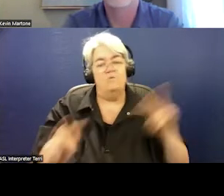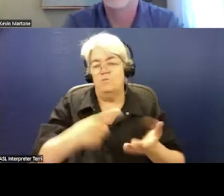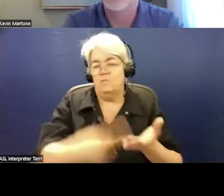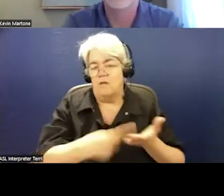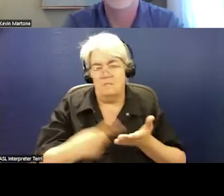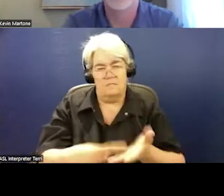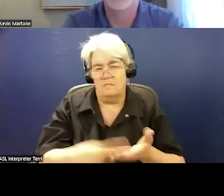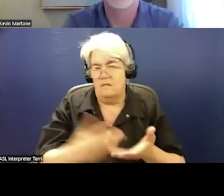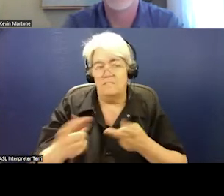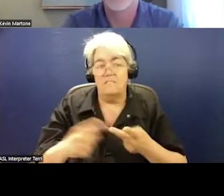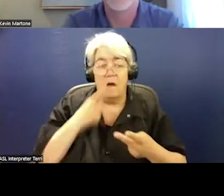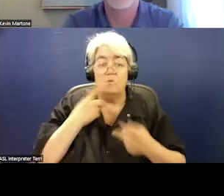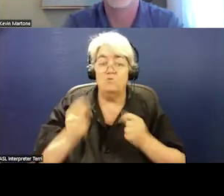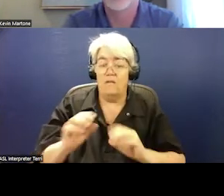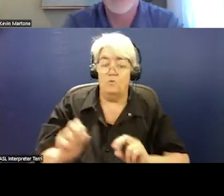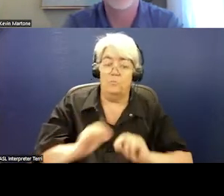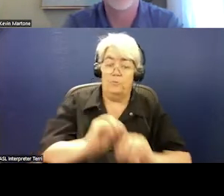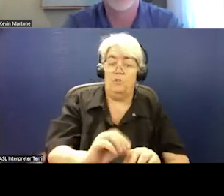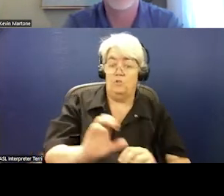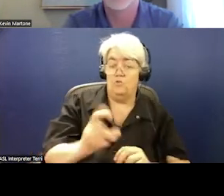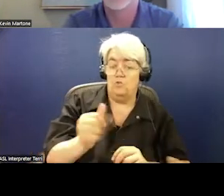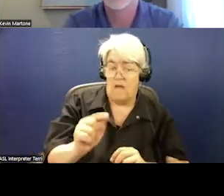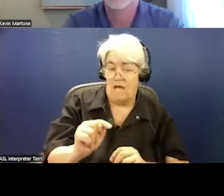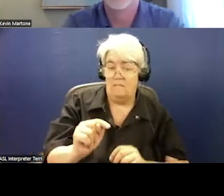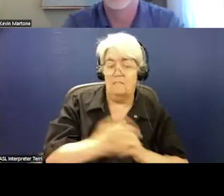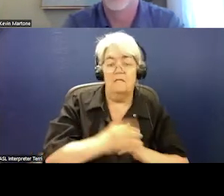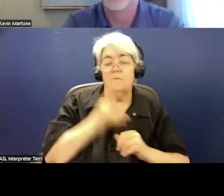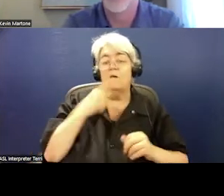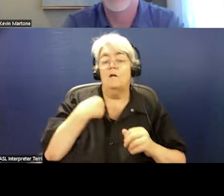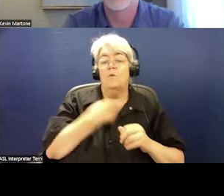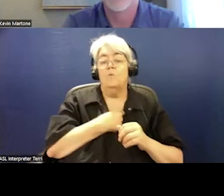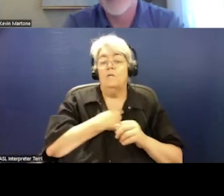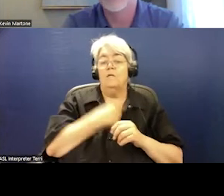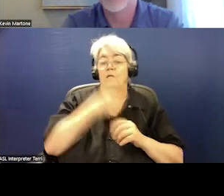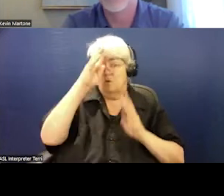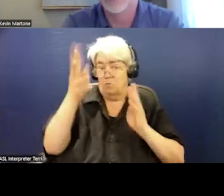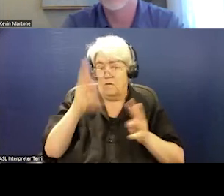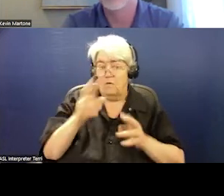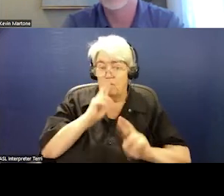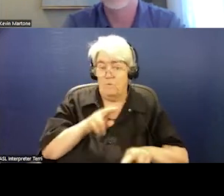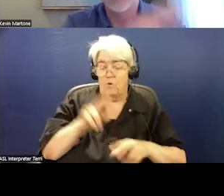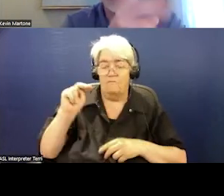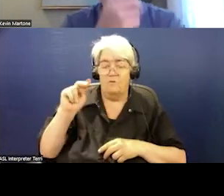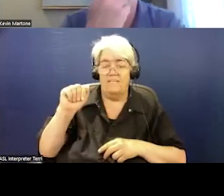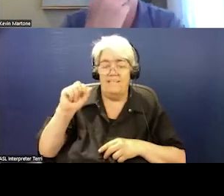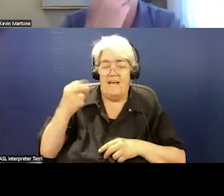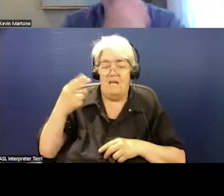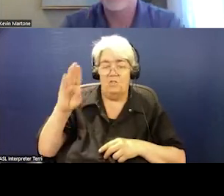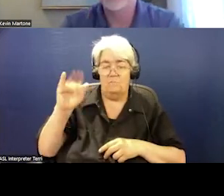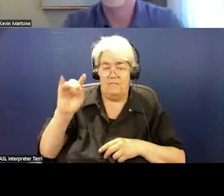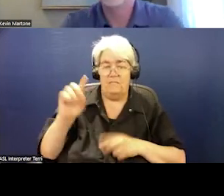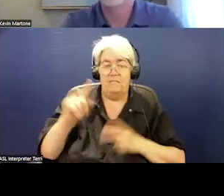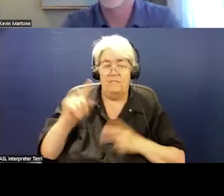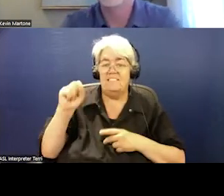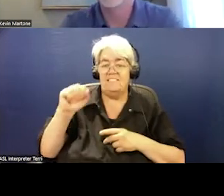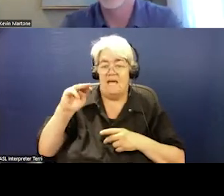I'll see if I can even put it into the chat, but we had done a report for NASHBID in the SAMHSA document, that crisis document